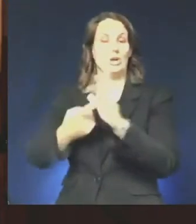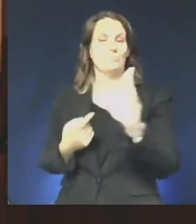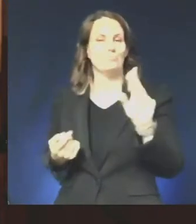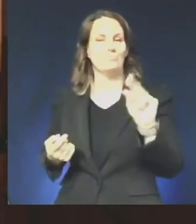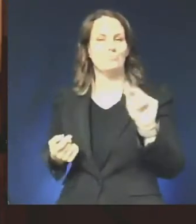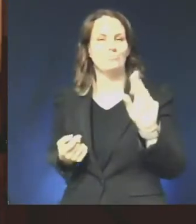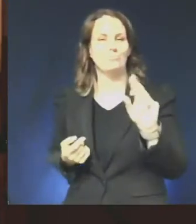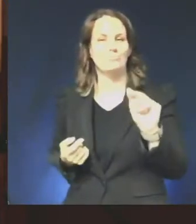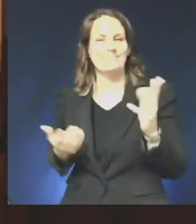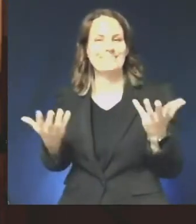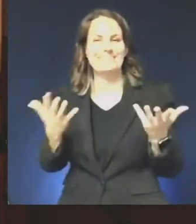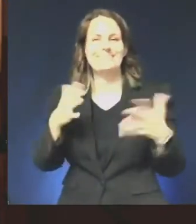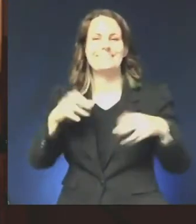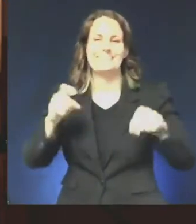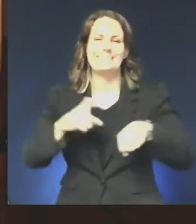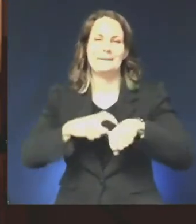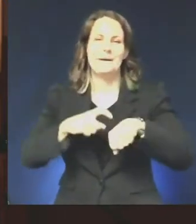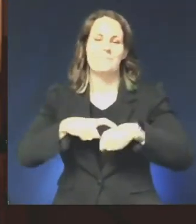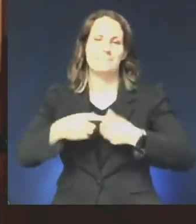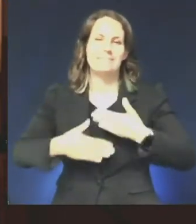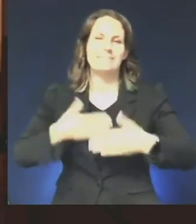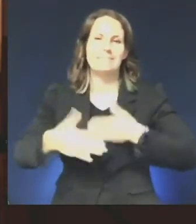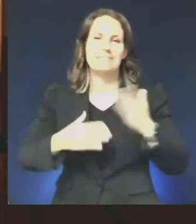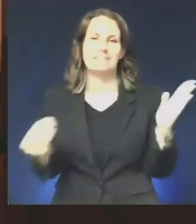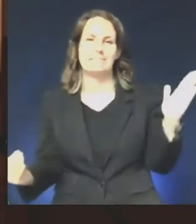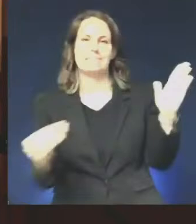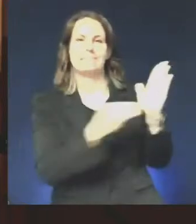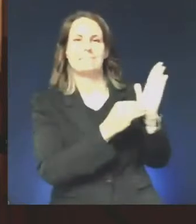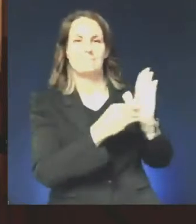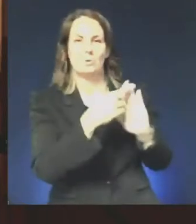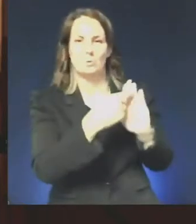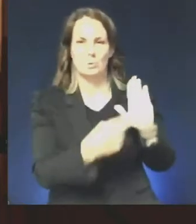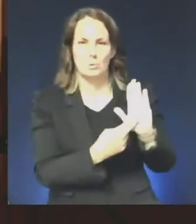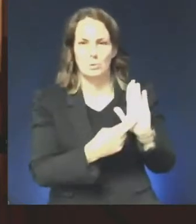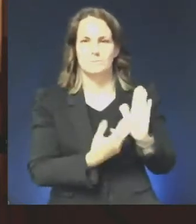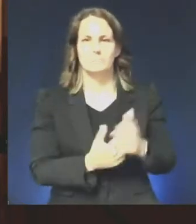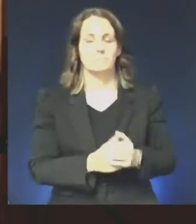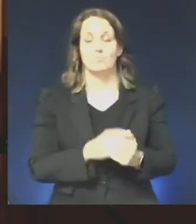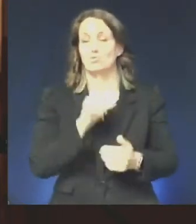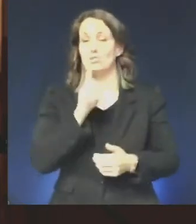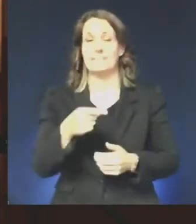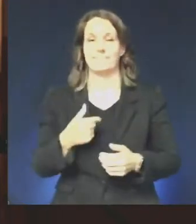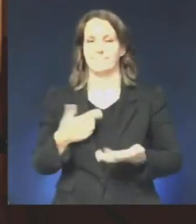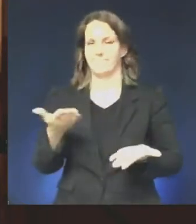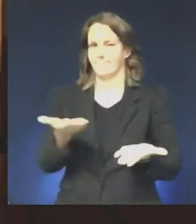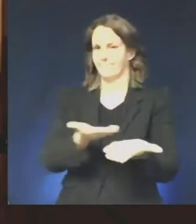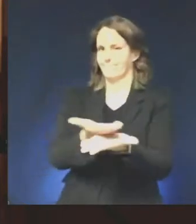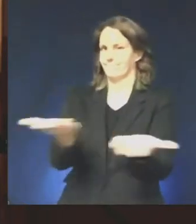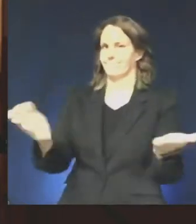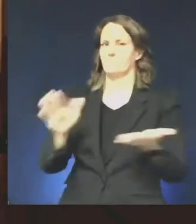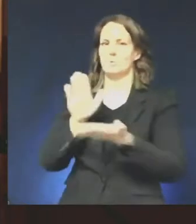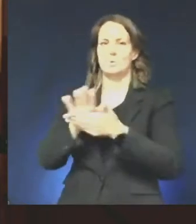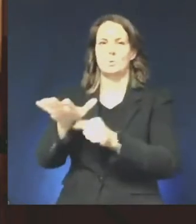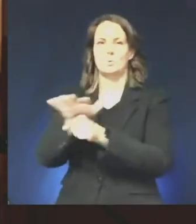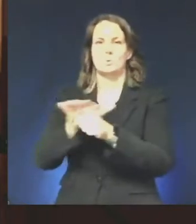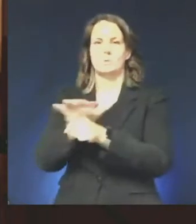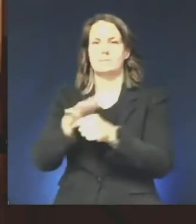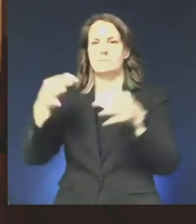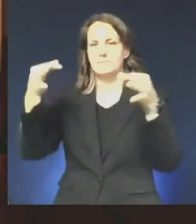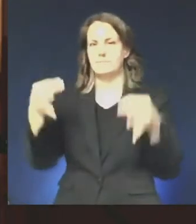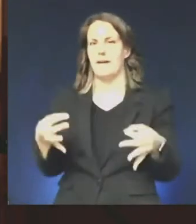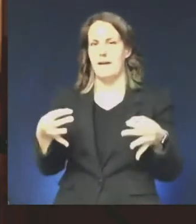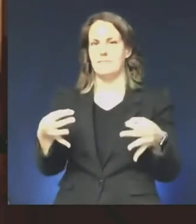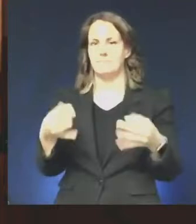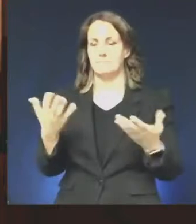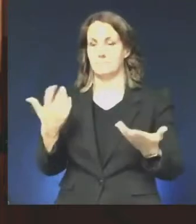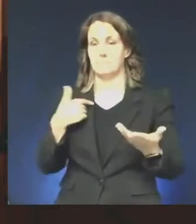to the local school boards to decide in consultation with their legal resources. But at a